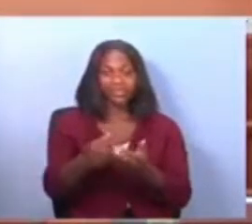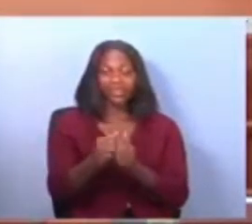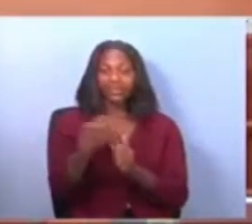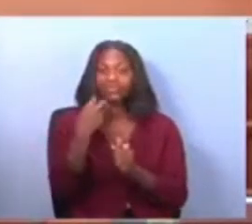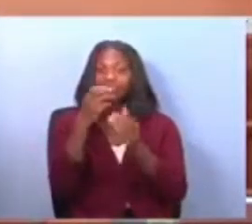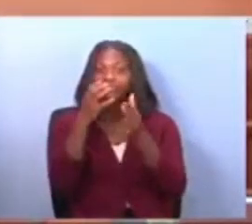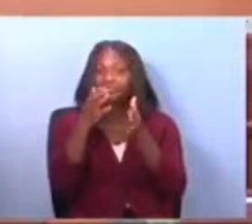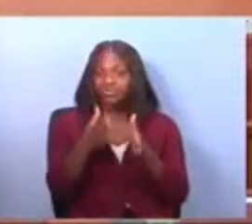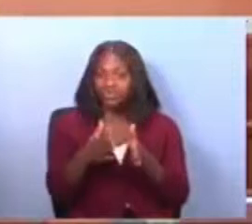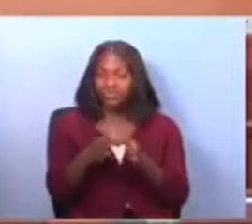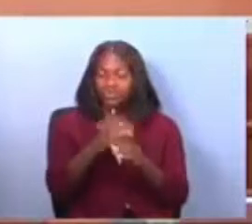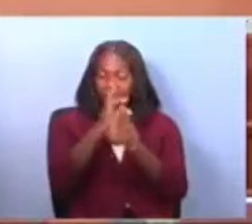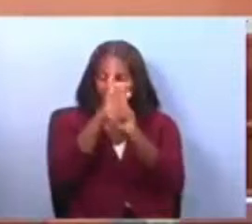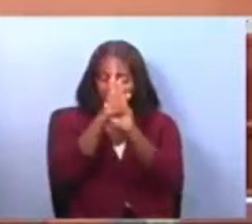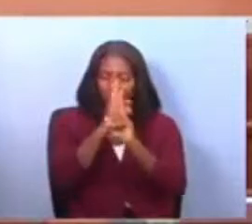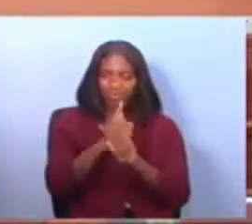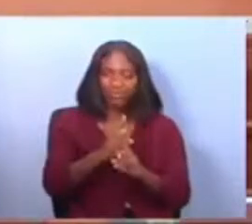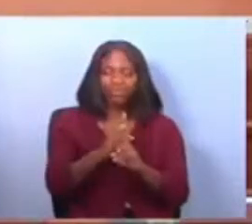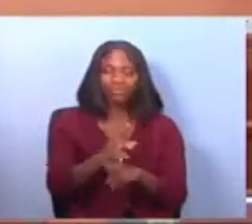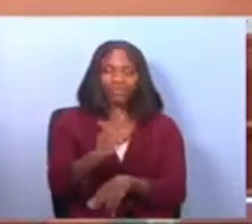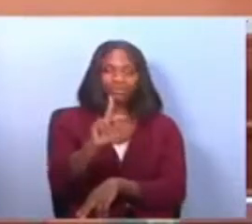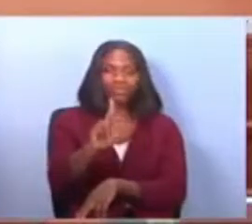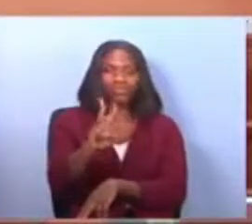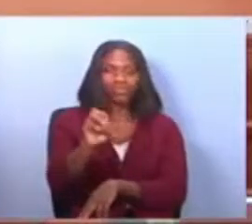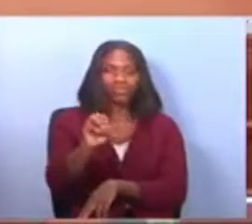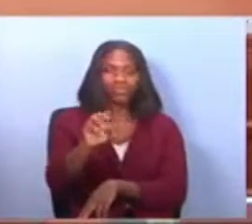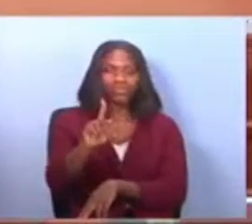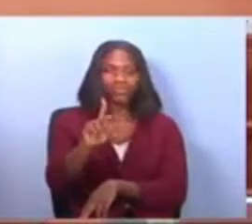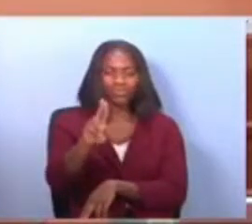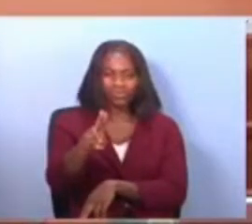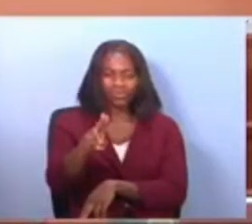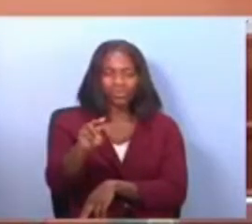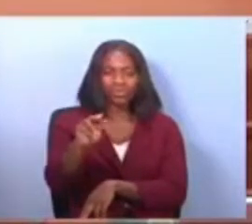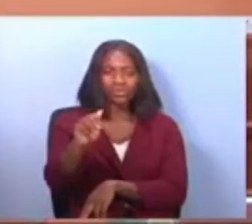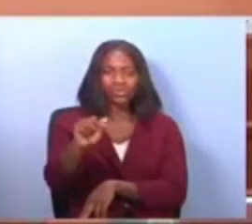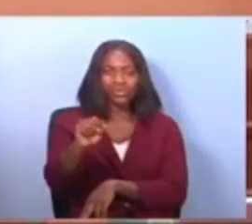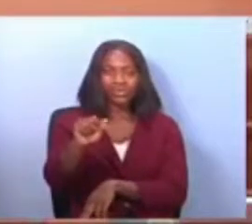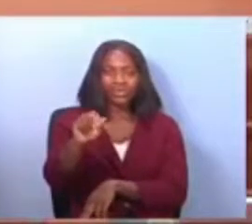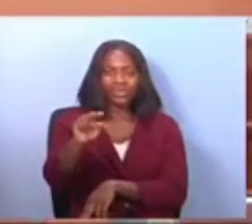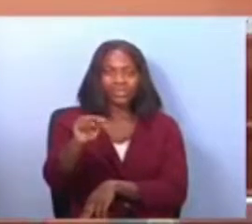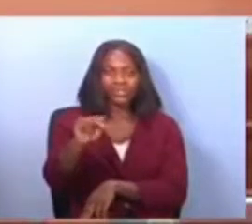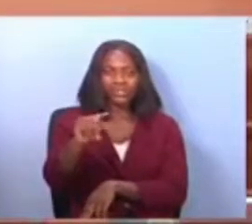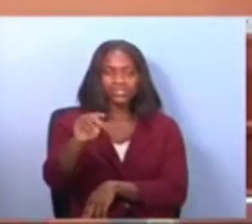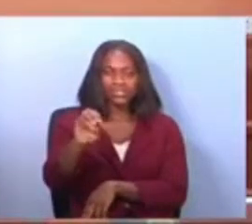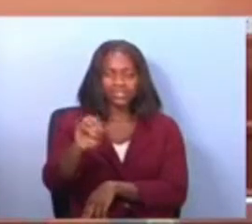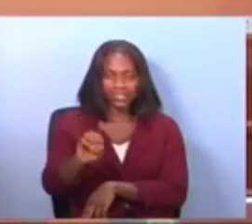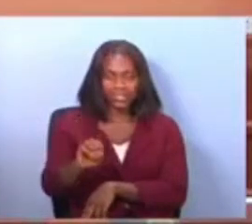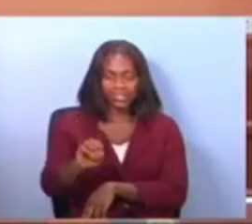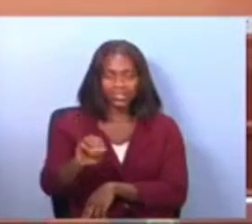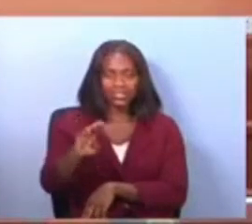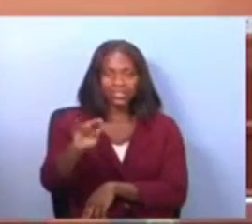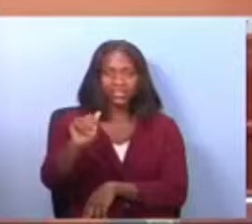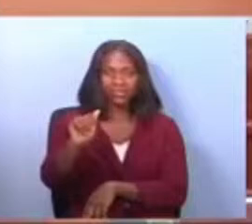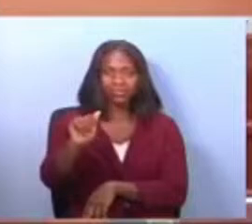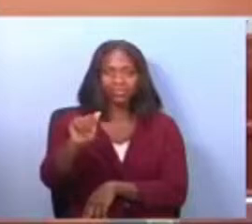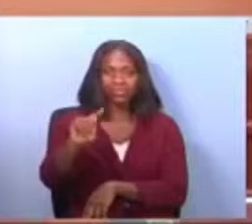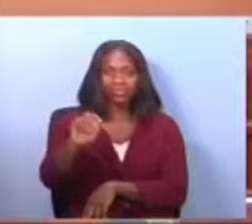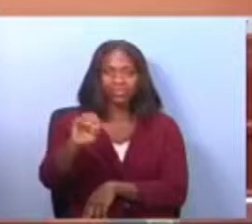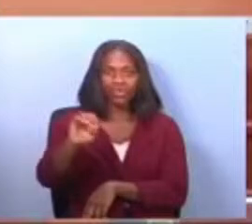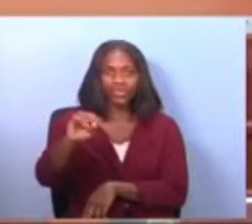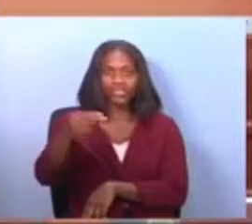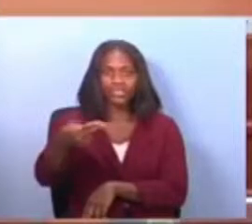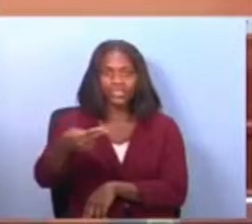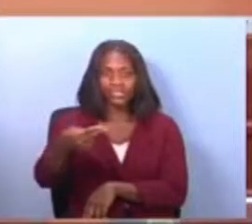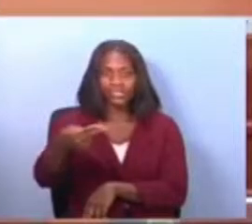Honorable Kweku Asante Boateng is being replaced with the Honorable Abna